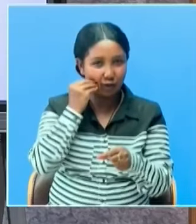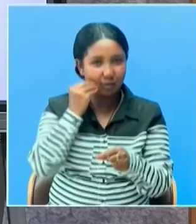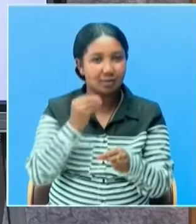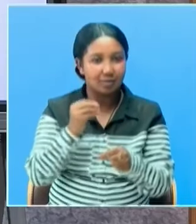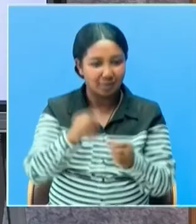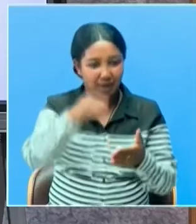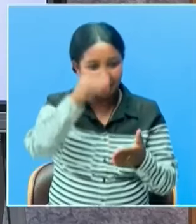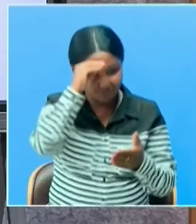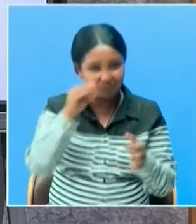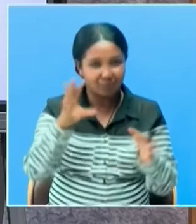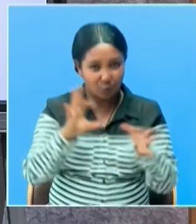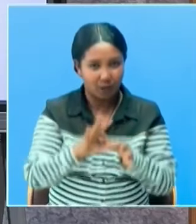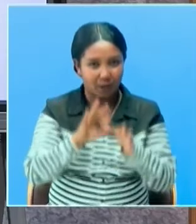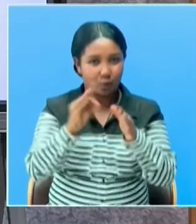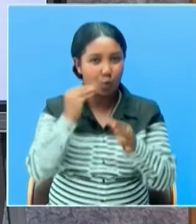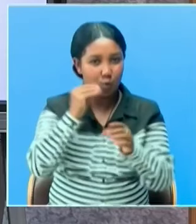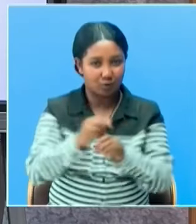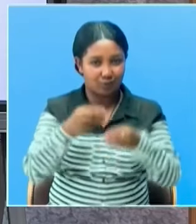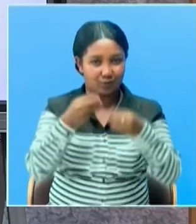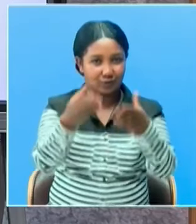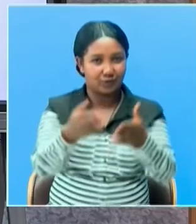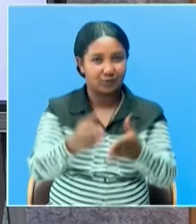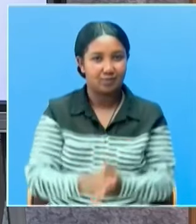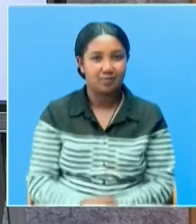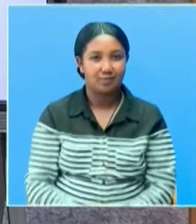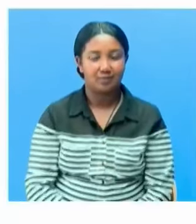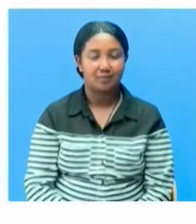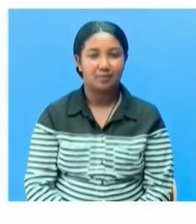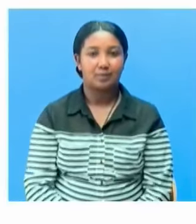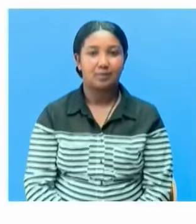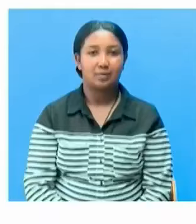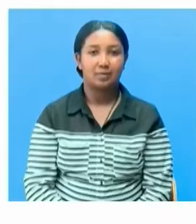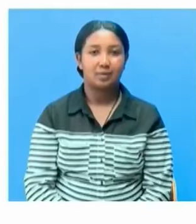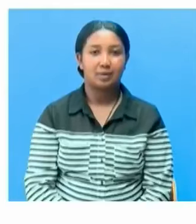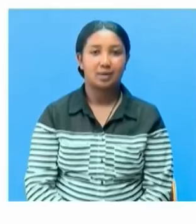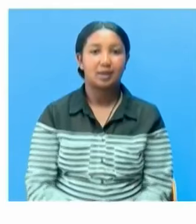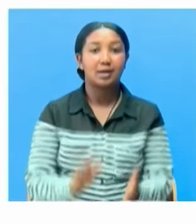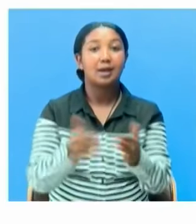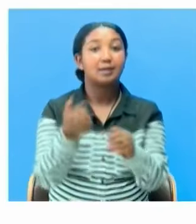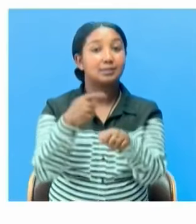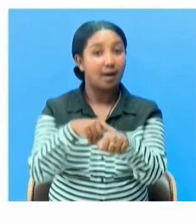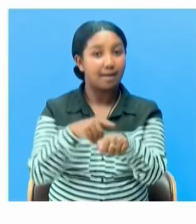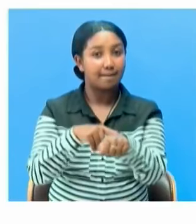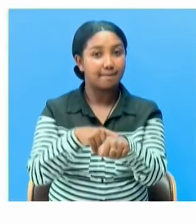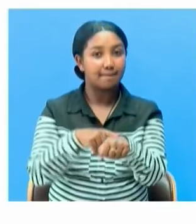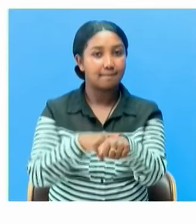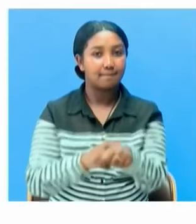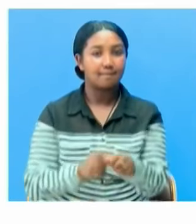our today's lesson. Come on here. For the next class, please.